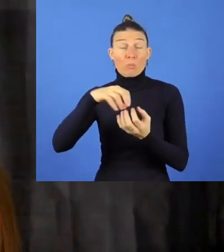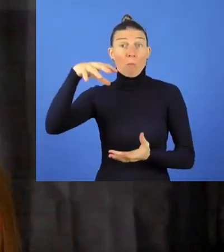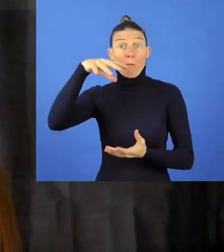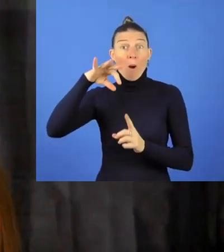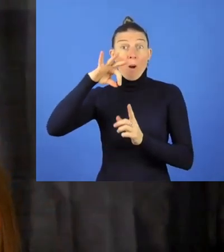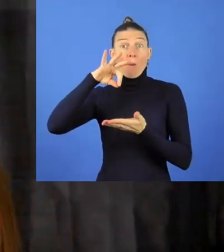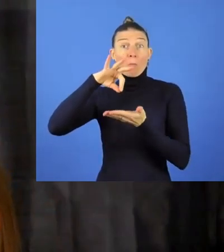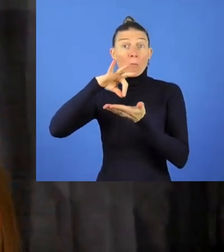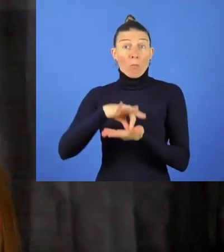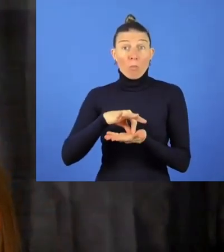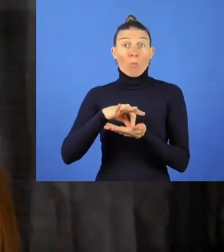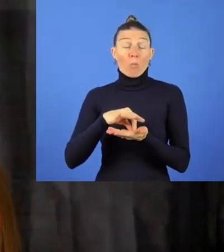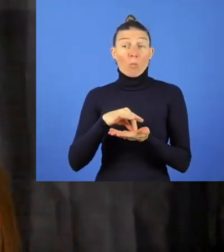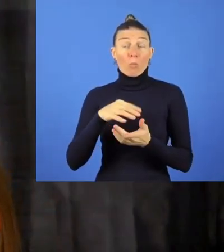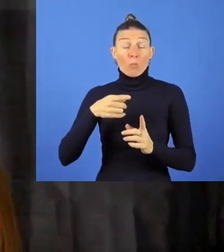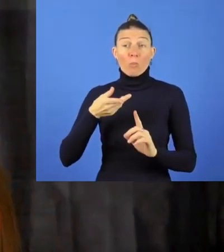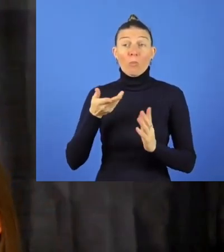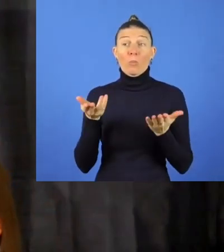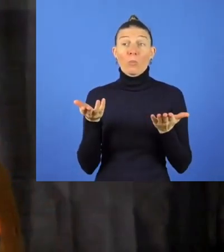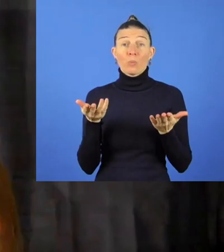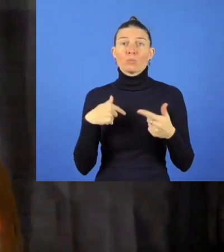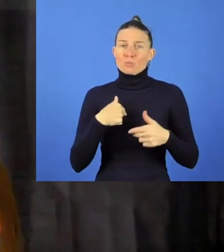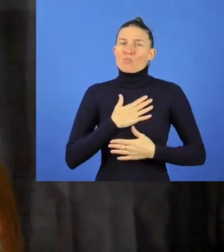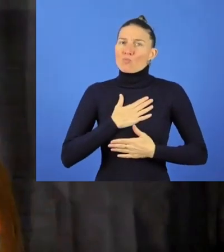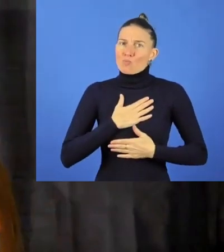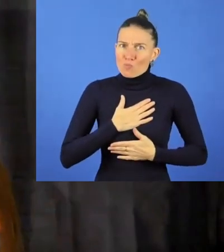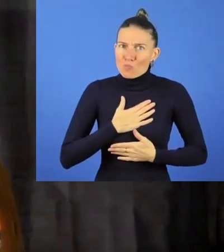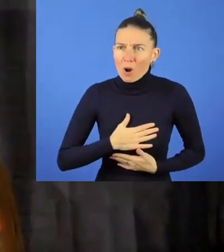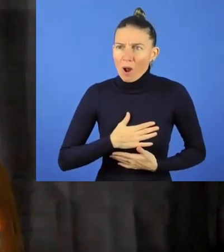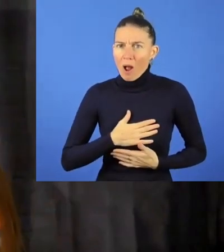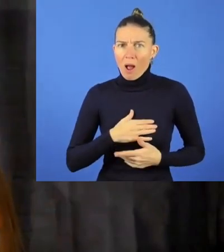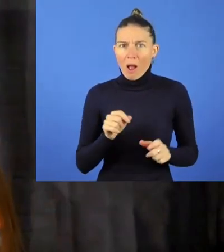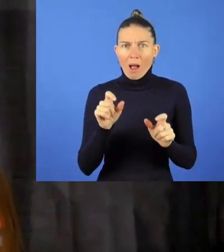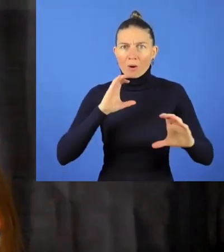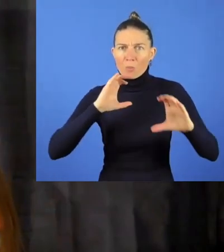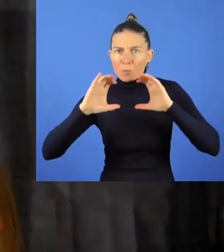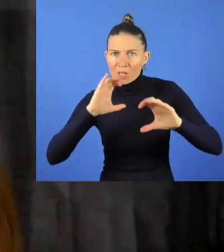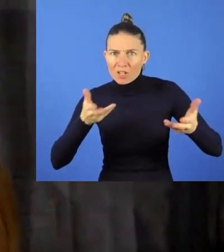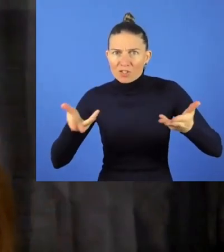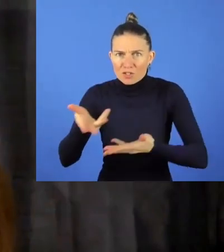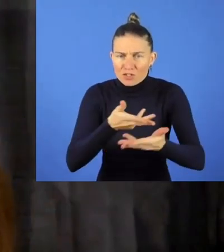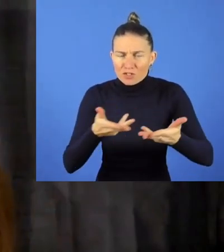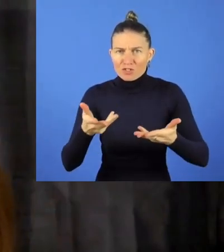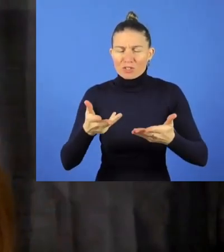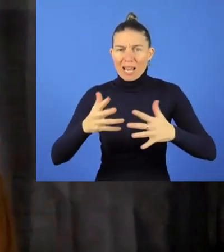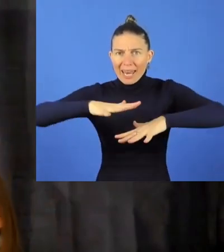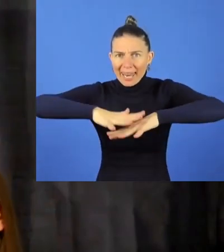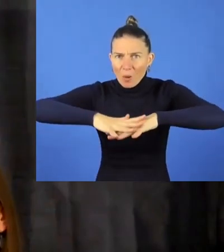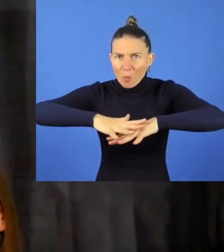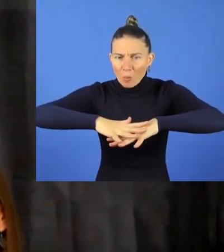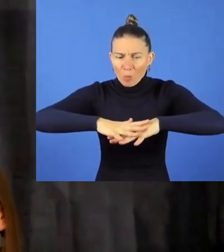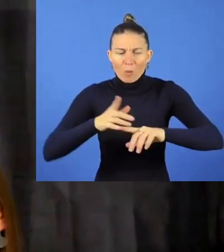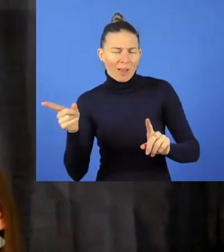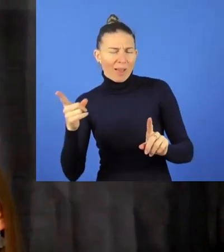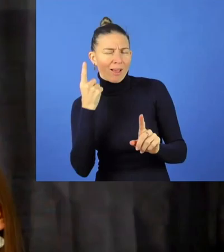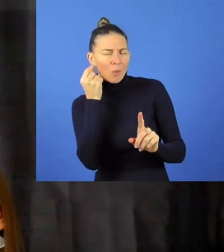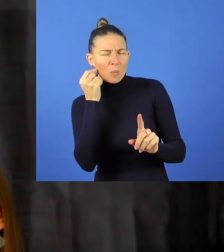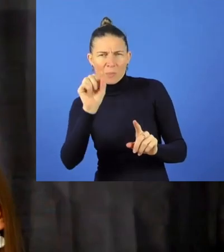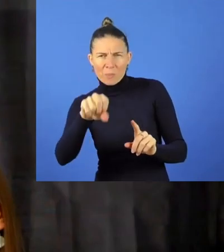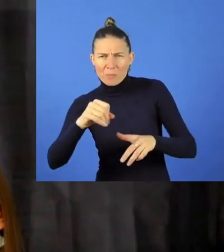build up communication. We want to connect people. Yeah. We want to build a network in some points. If we look at that one mother, for